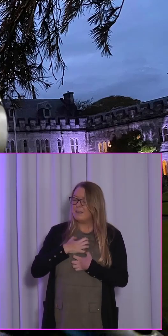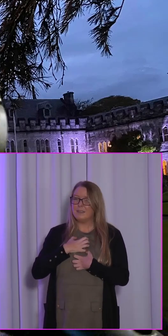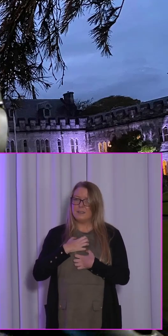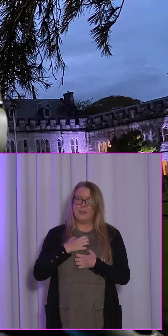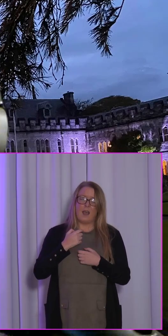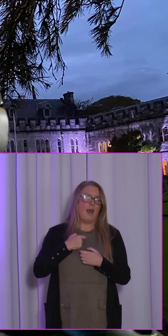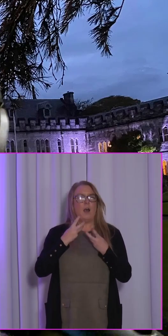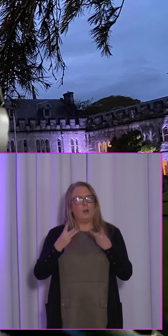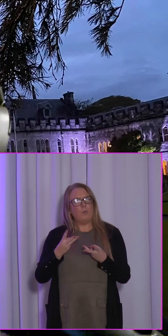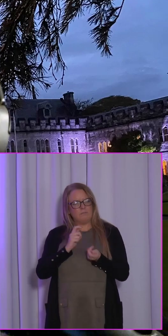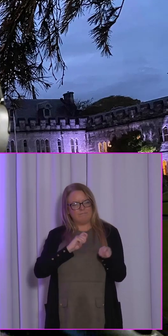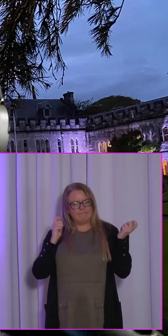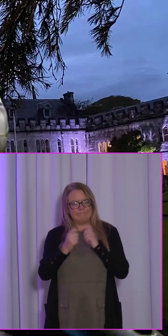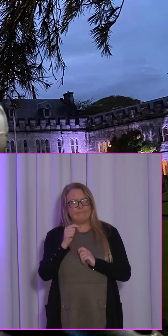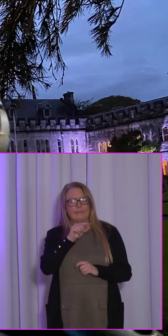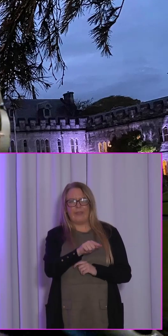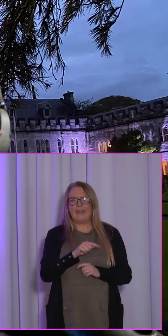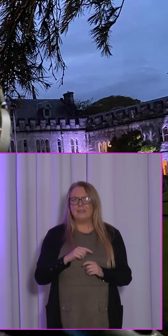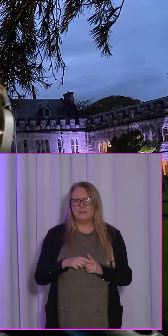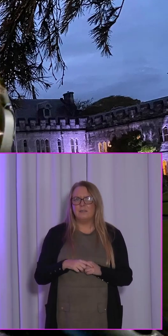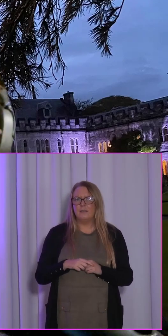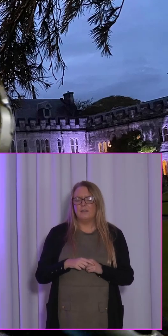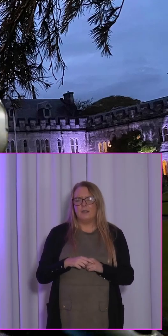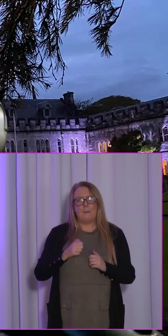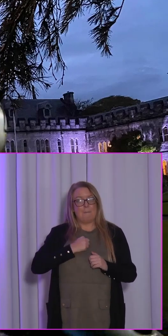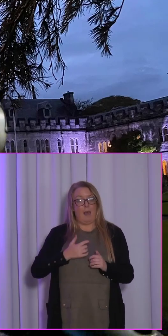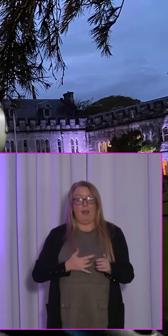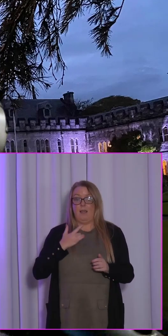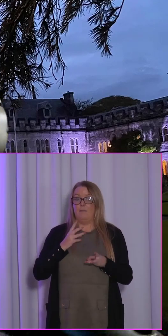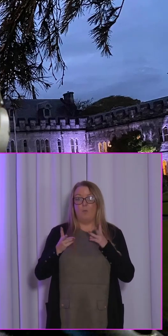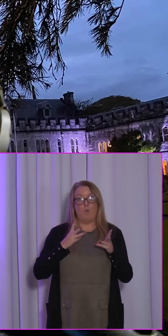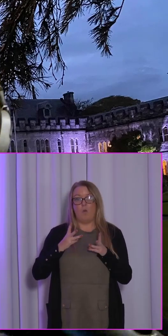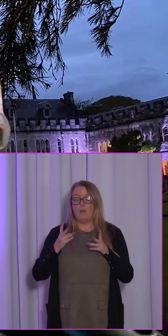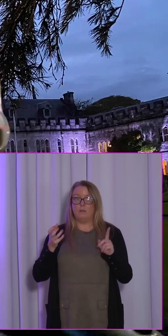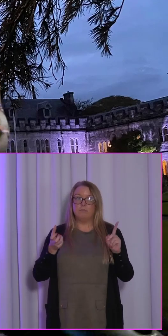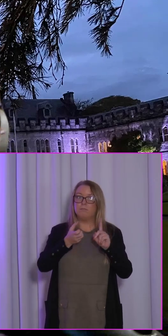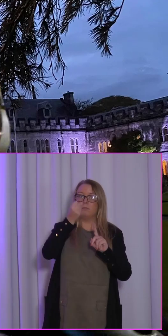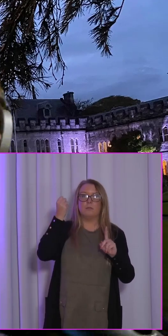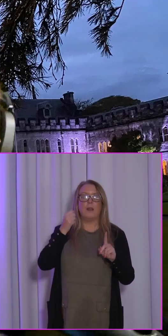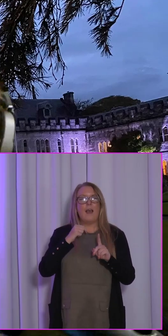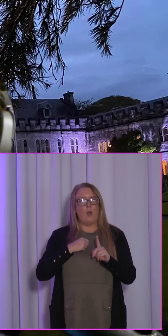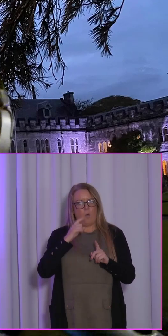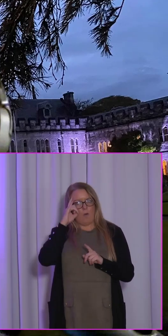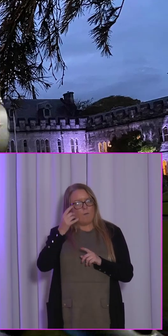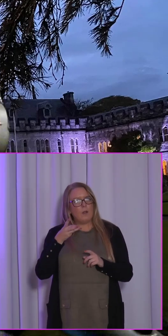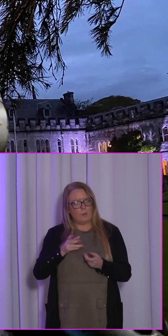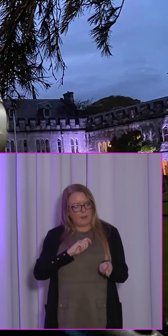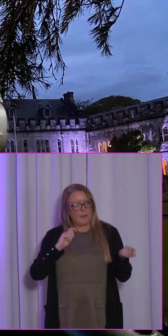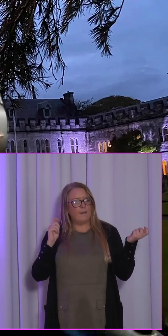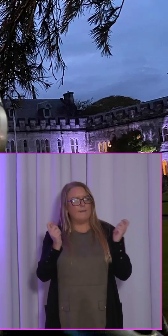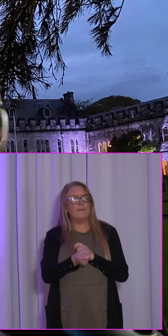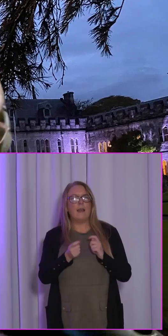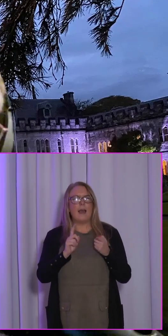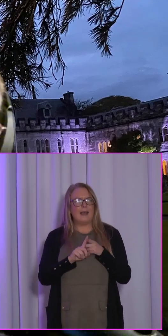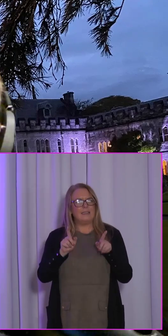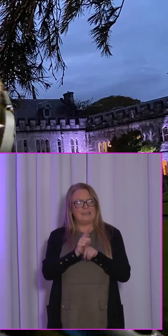in changing that. And this is has become my life's work. And hopefully this will bring about change. And while